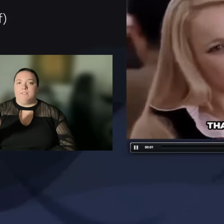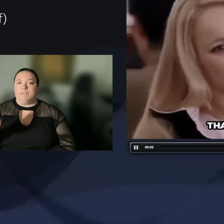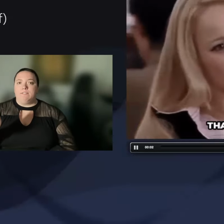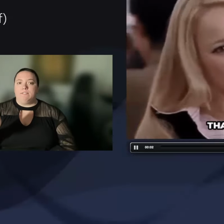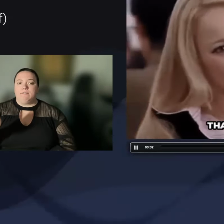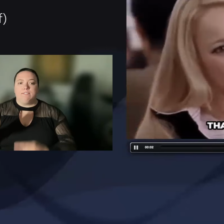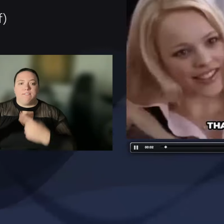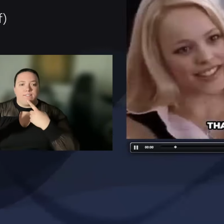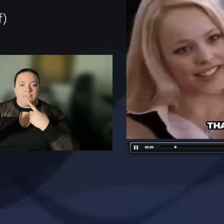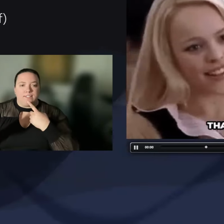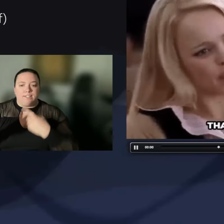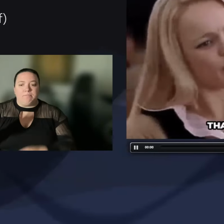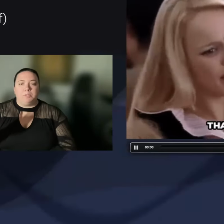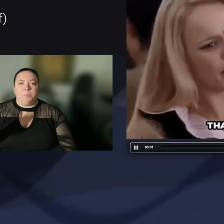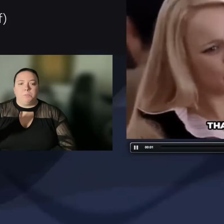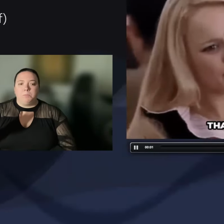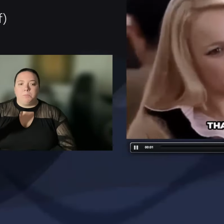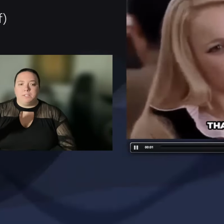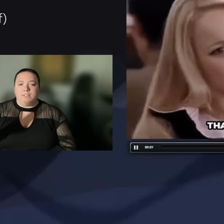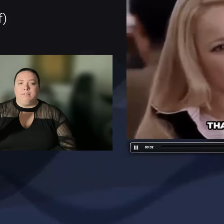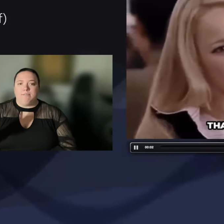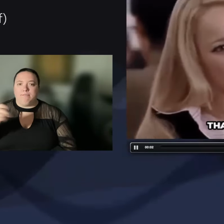or like a